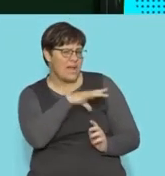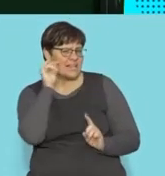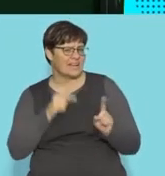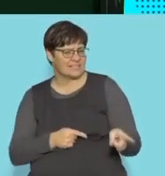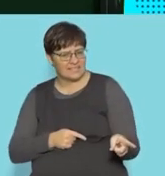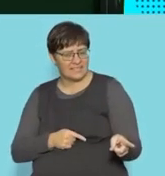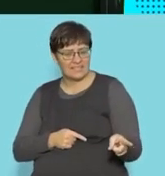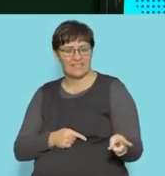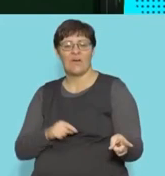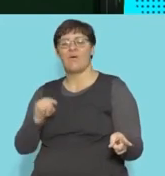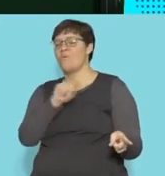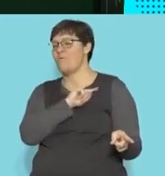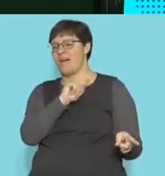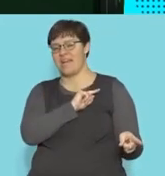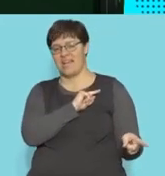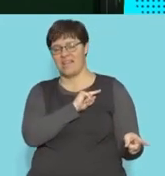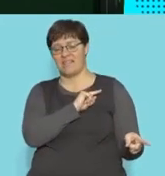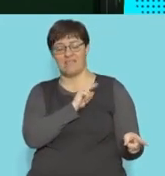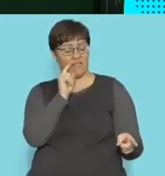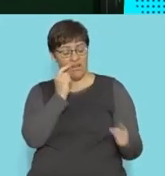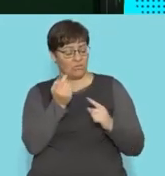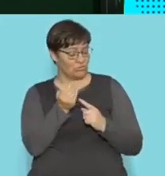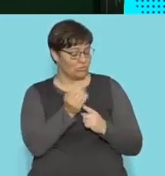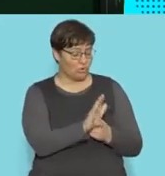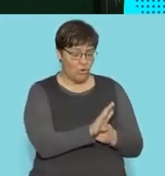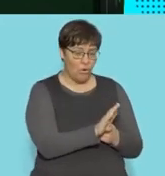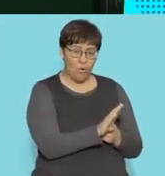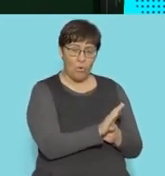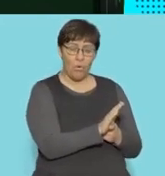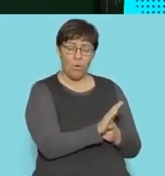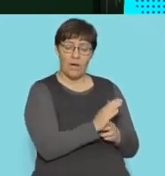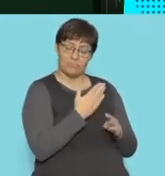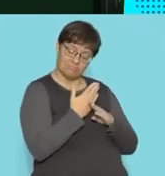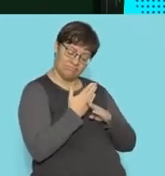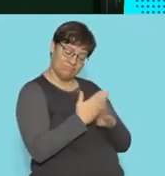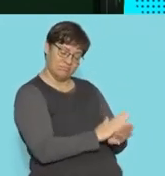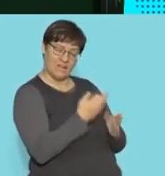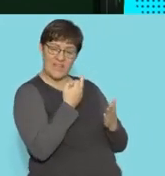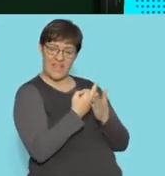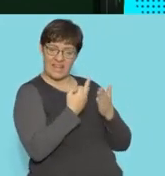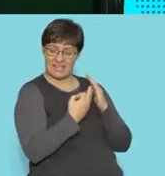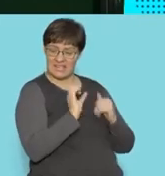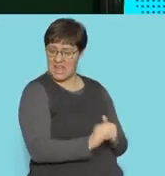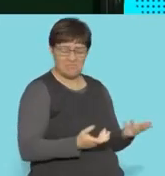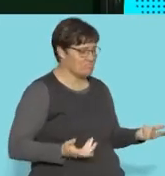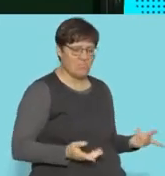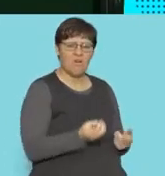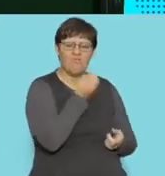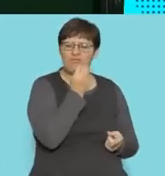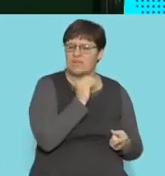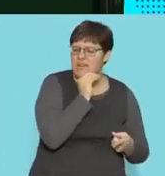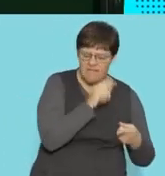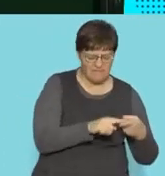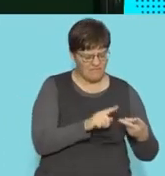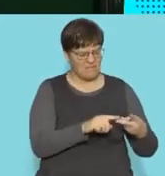I selected that? Because there's no evidence of limiting factors. Enough